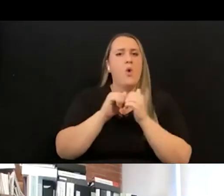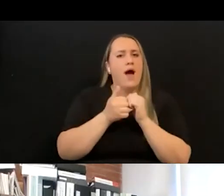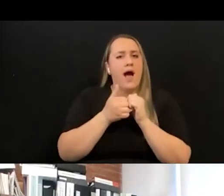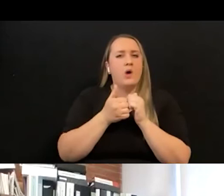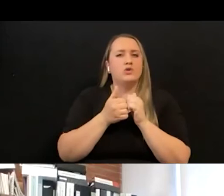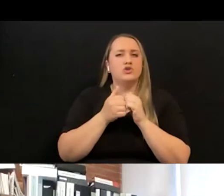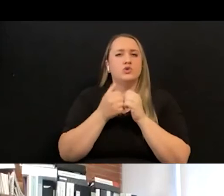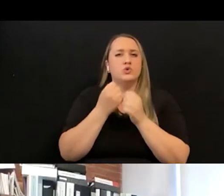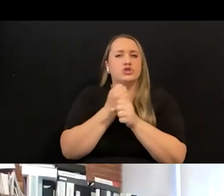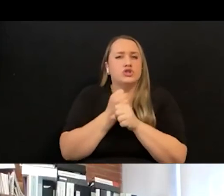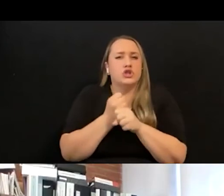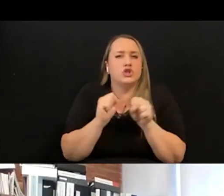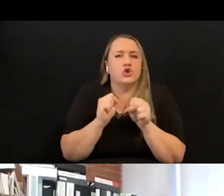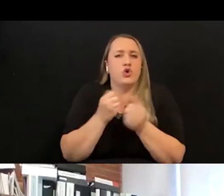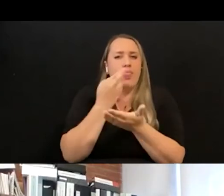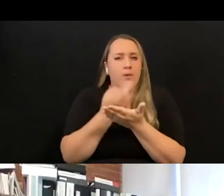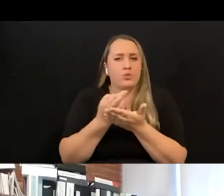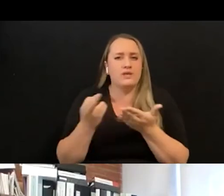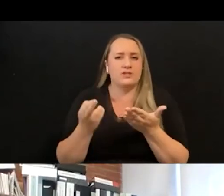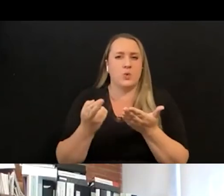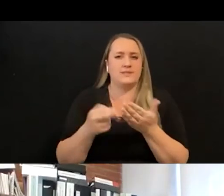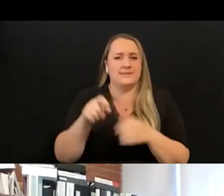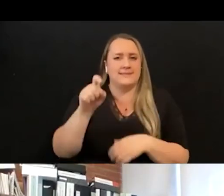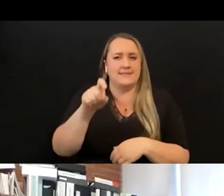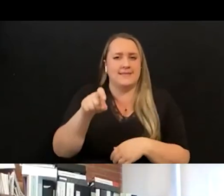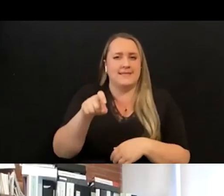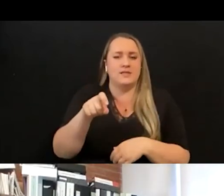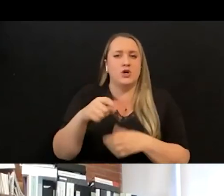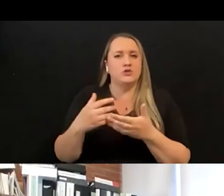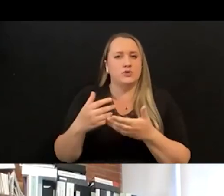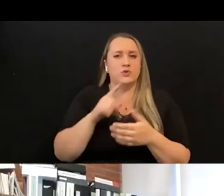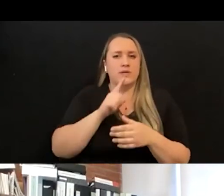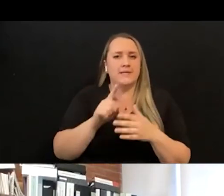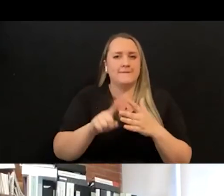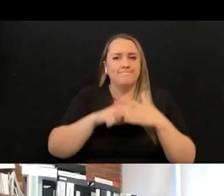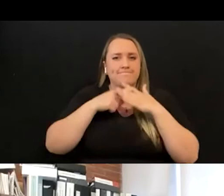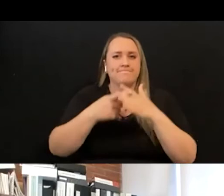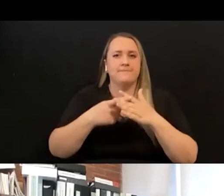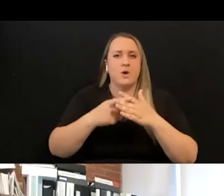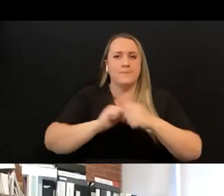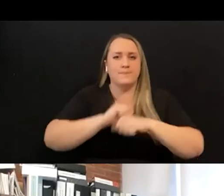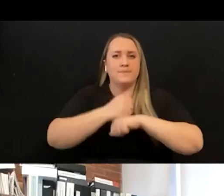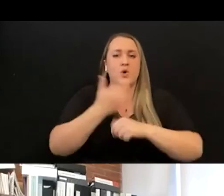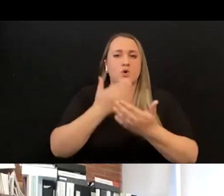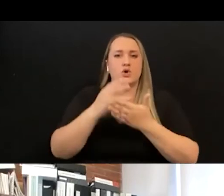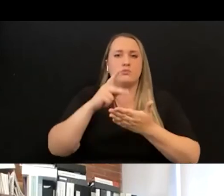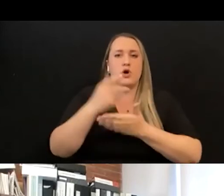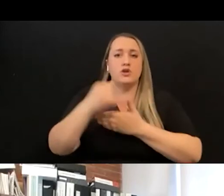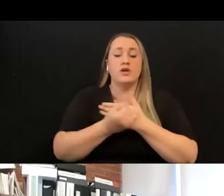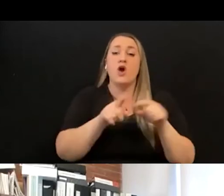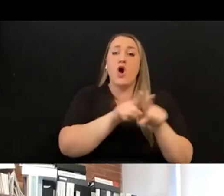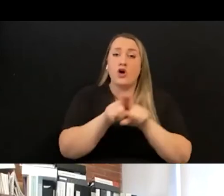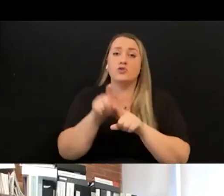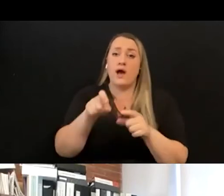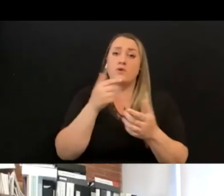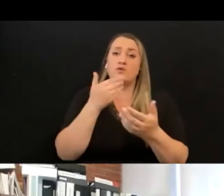the resources needed to implement a good project, as well as how to reach an audience. So I'm